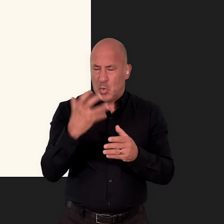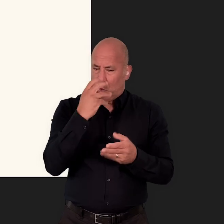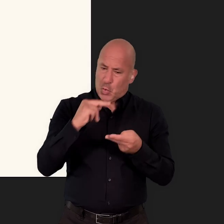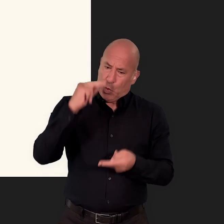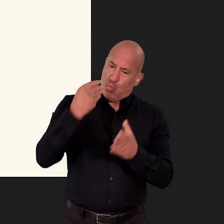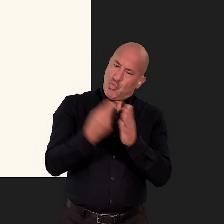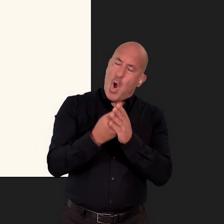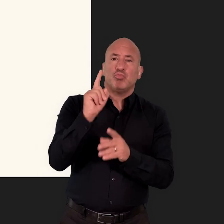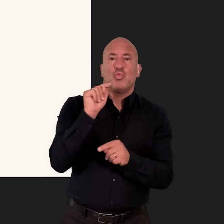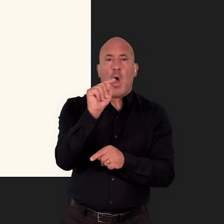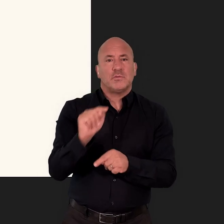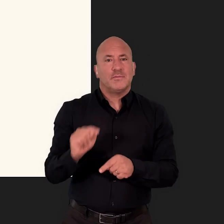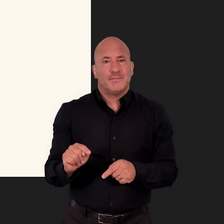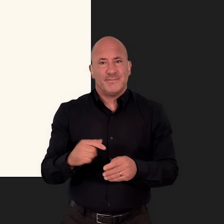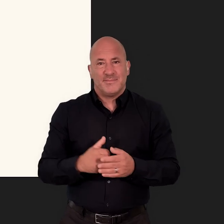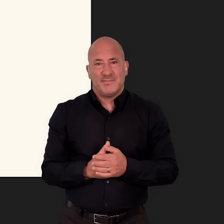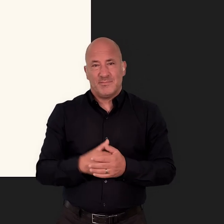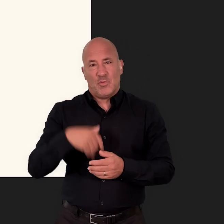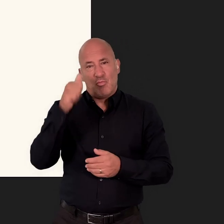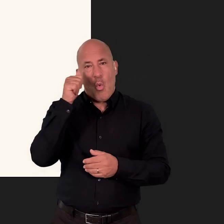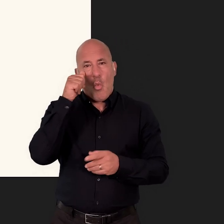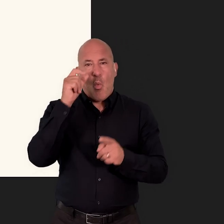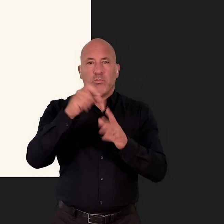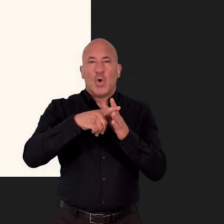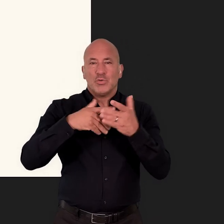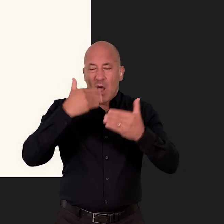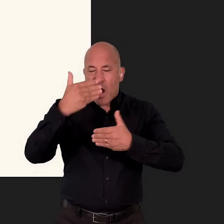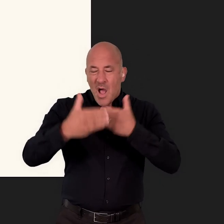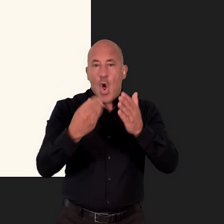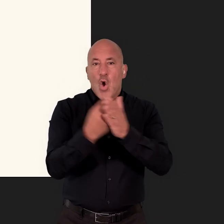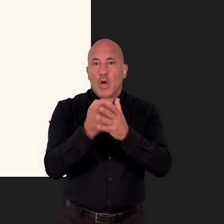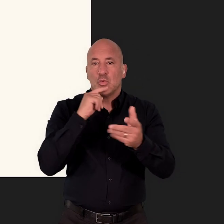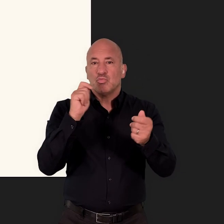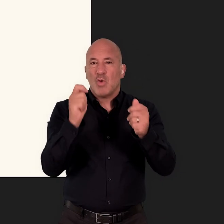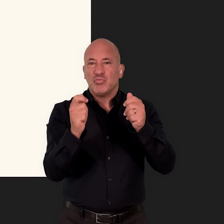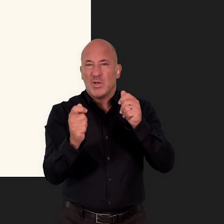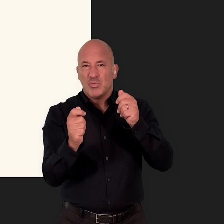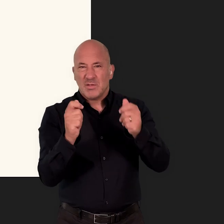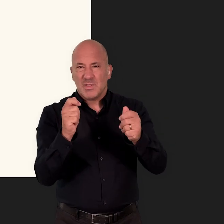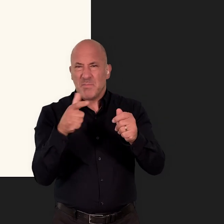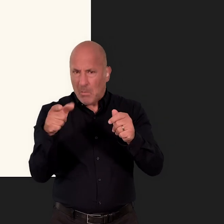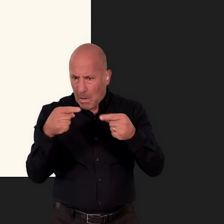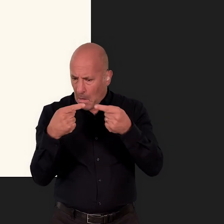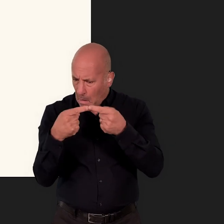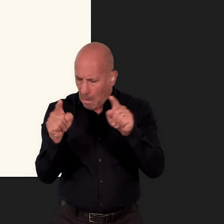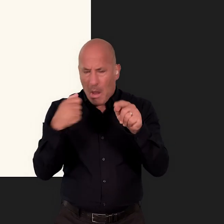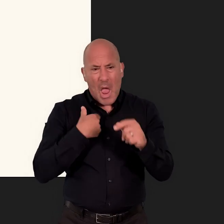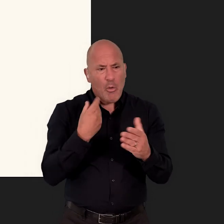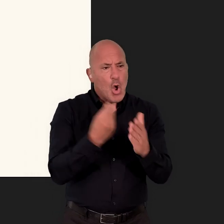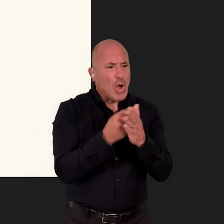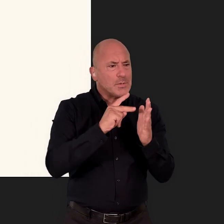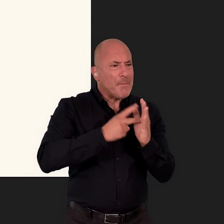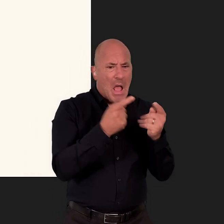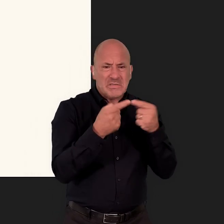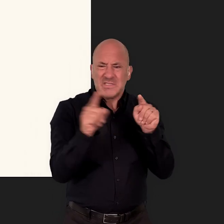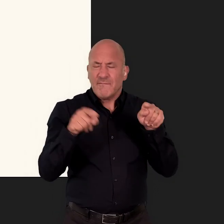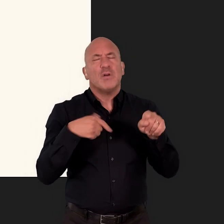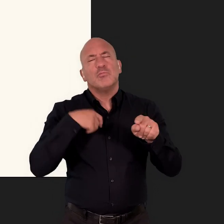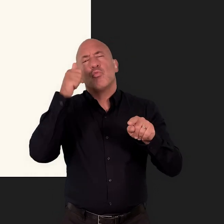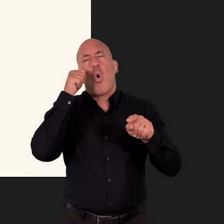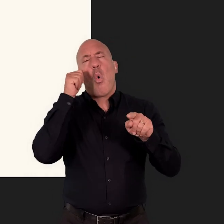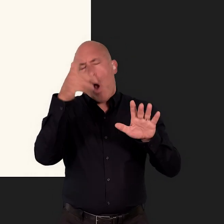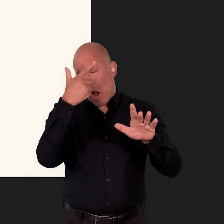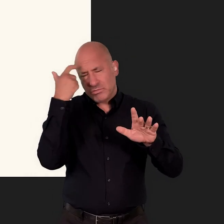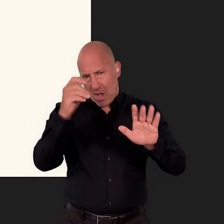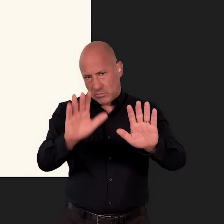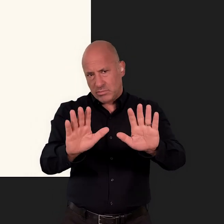costs for each of these recommendations? We appreciate that as the project develops, these costs will change, so may not